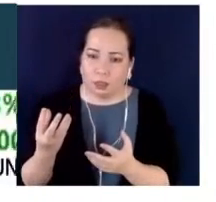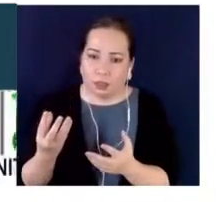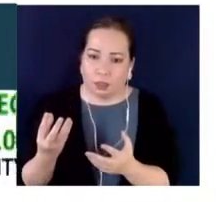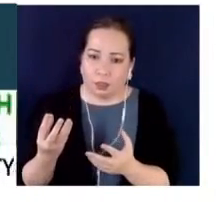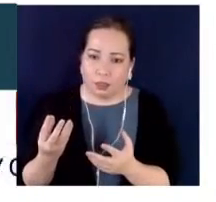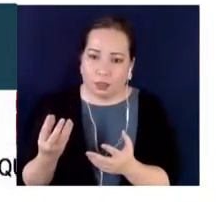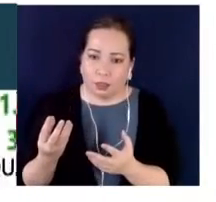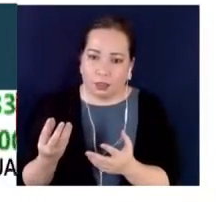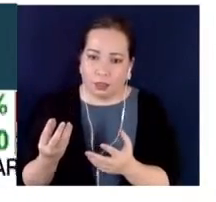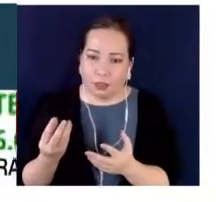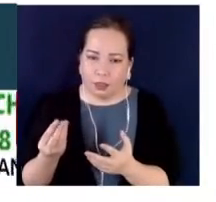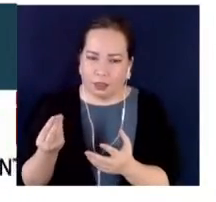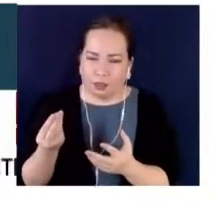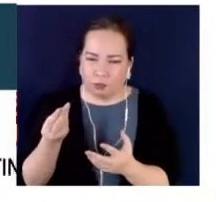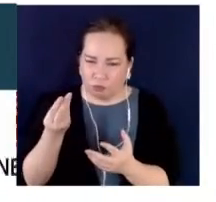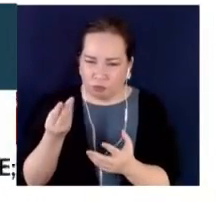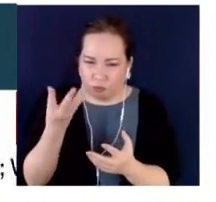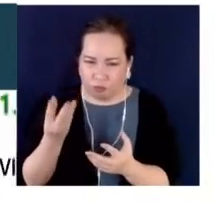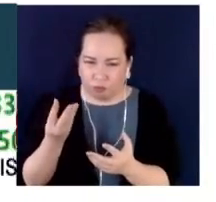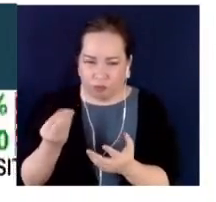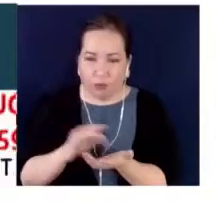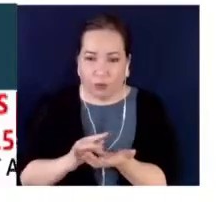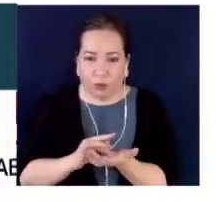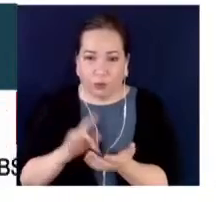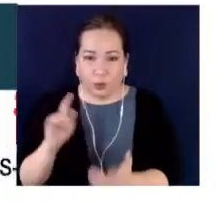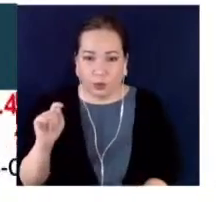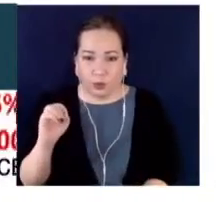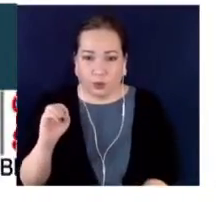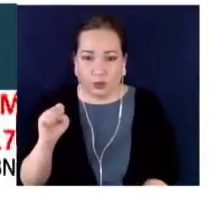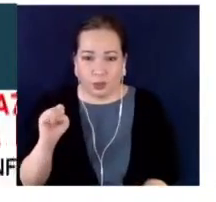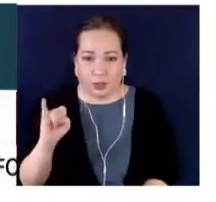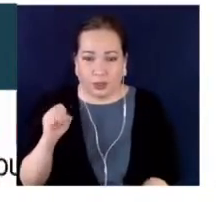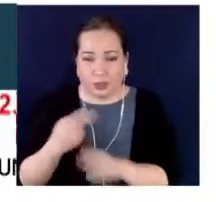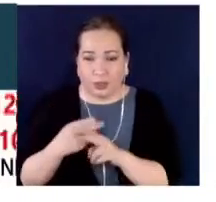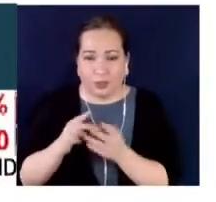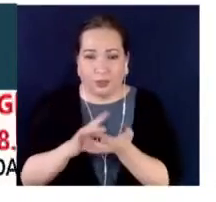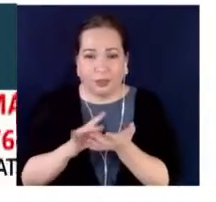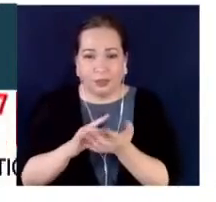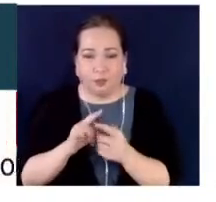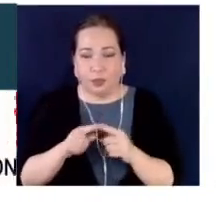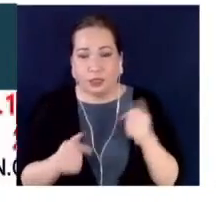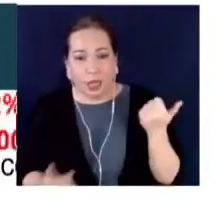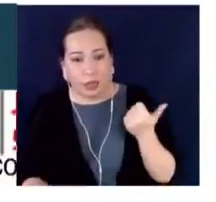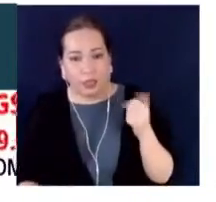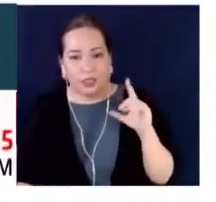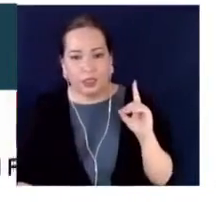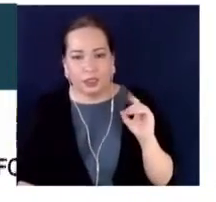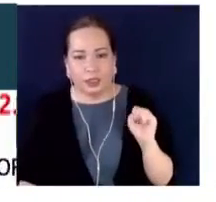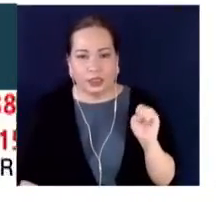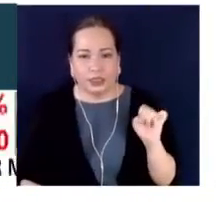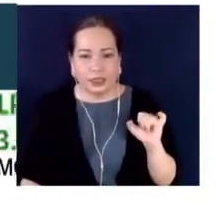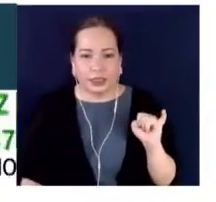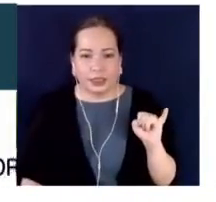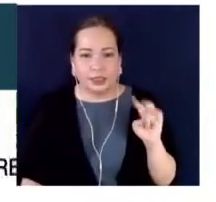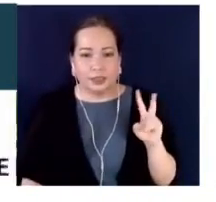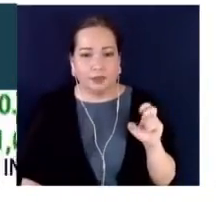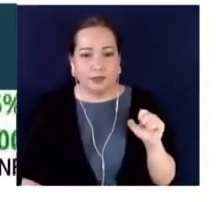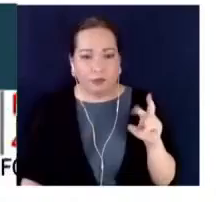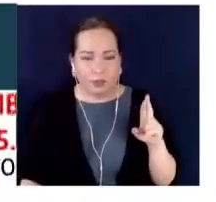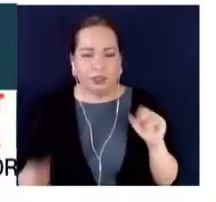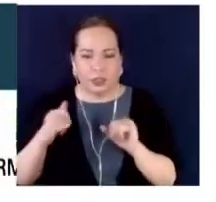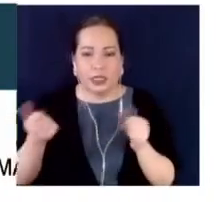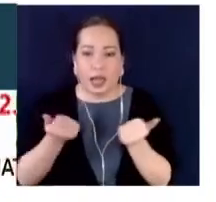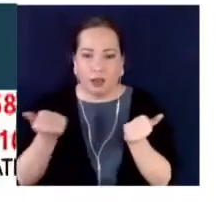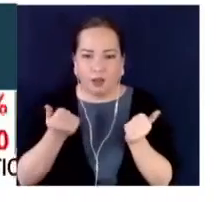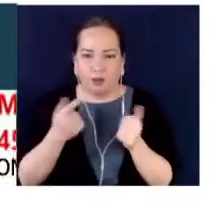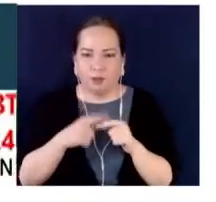the stocks are very low right now. But I think the other one, remdesivir, is still available, although it